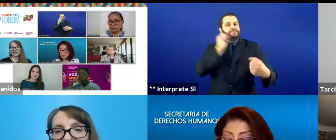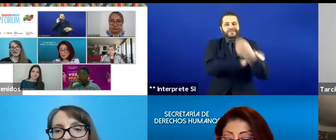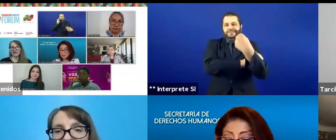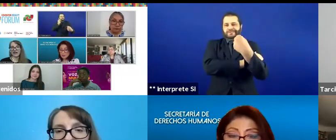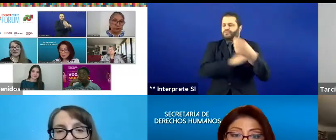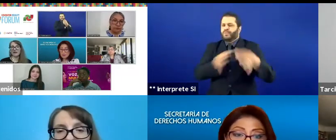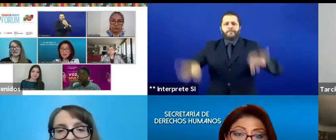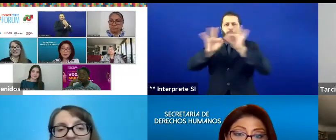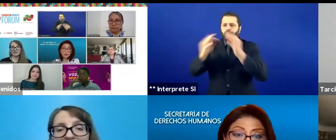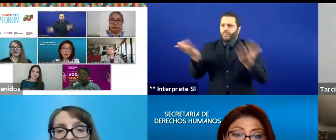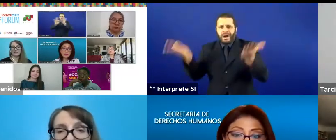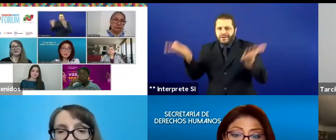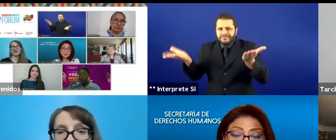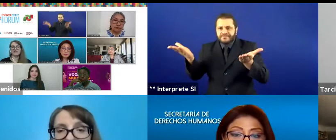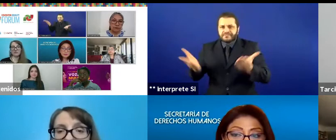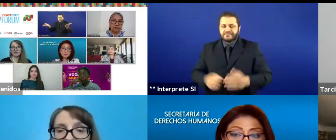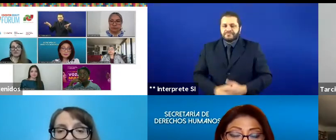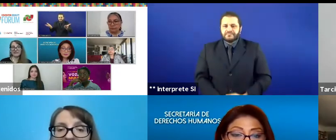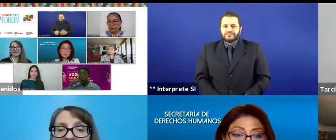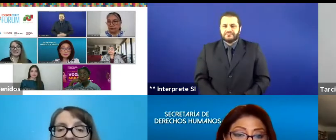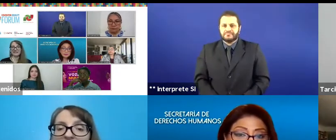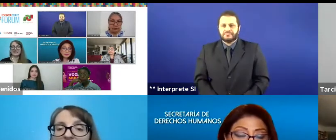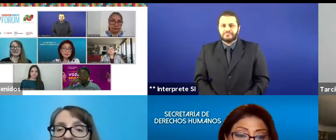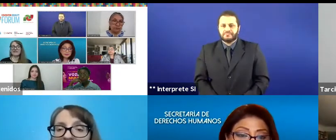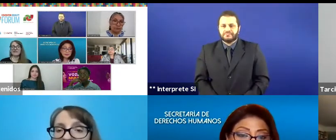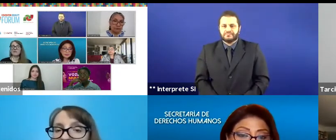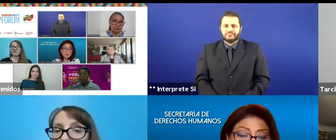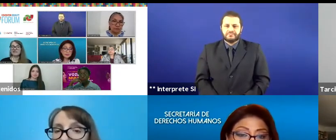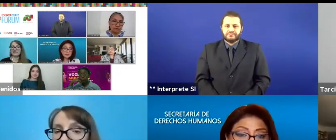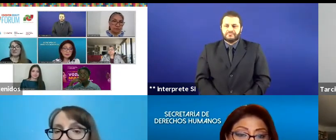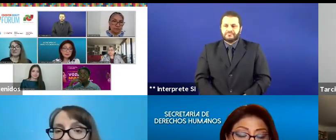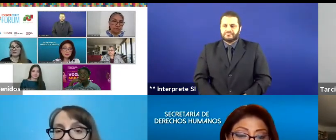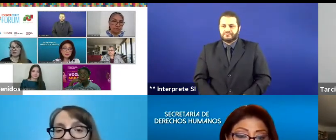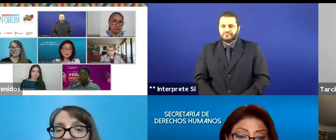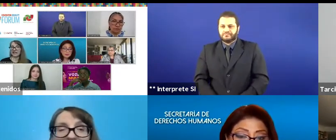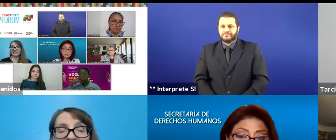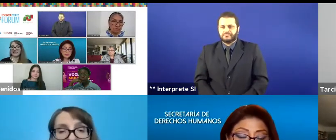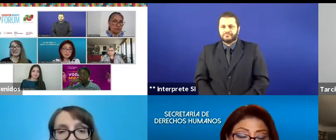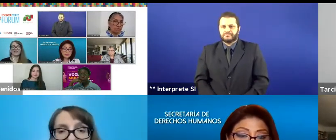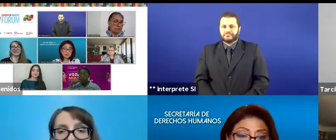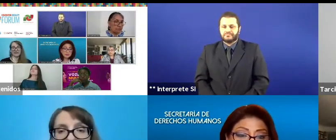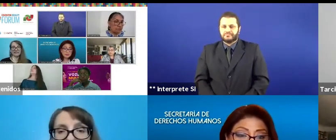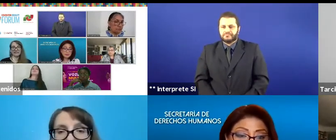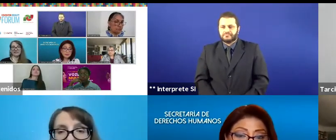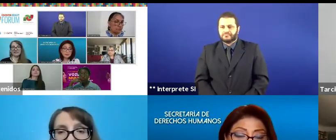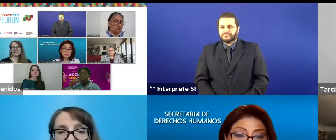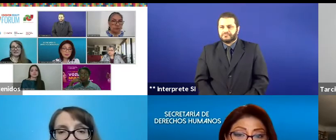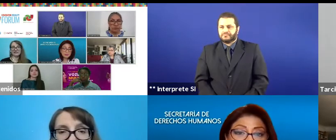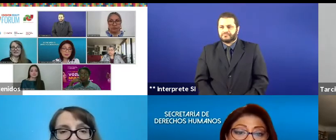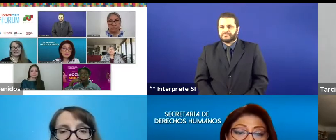together and in partnership with other progressive movements and sectors, that they're more successful in pushing change at a faster pace.